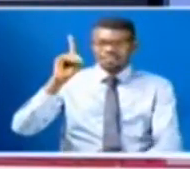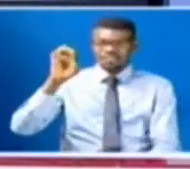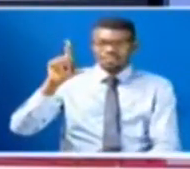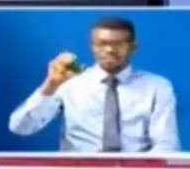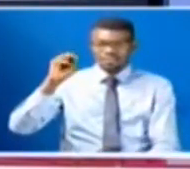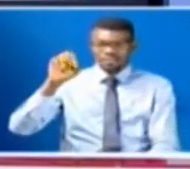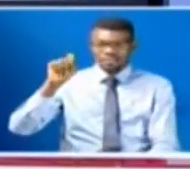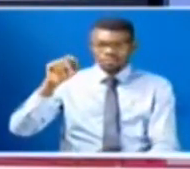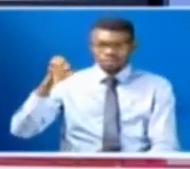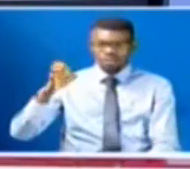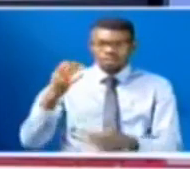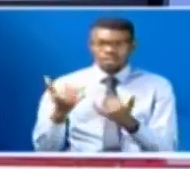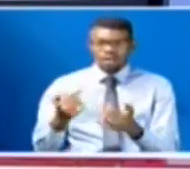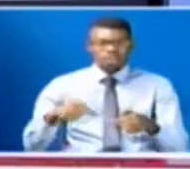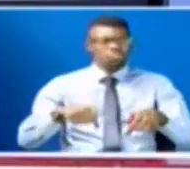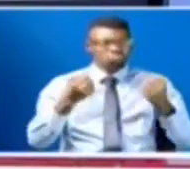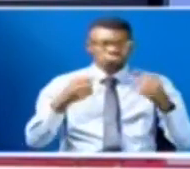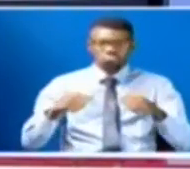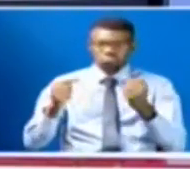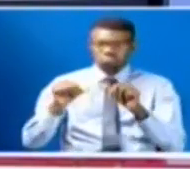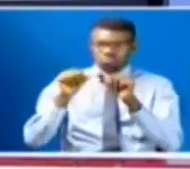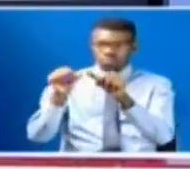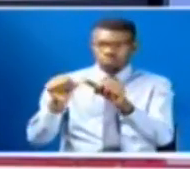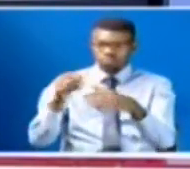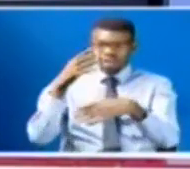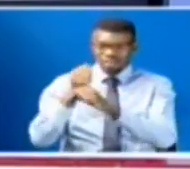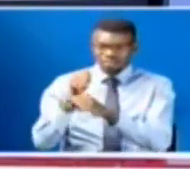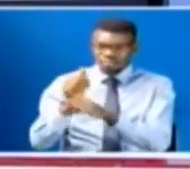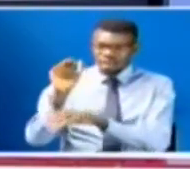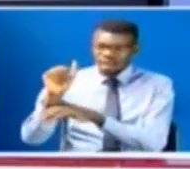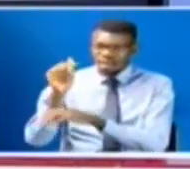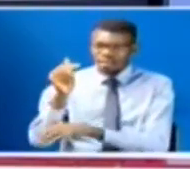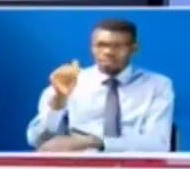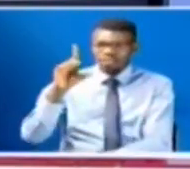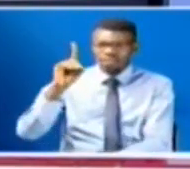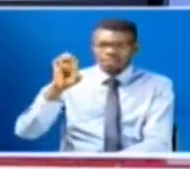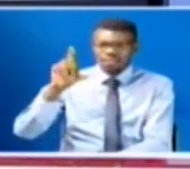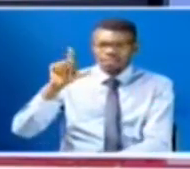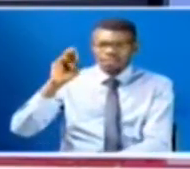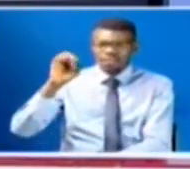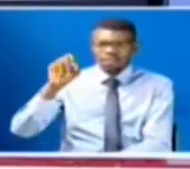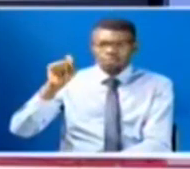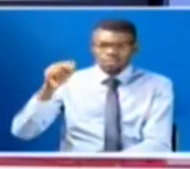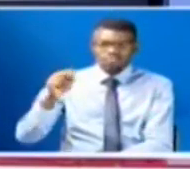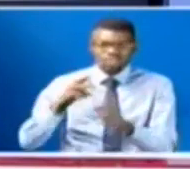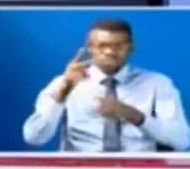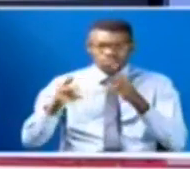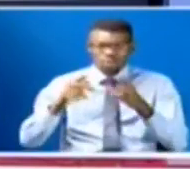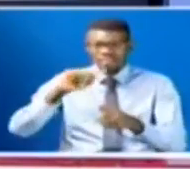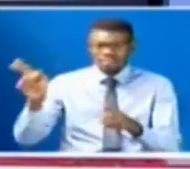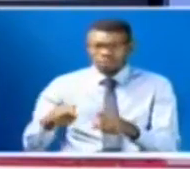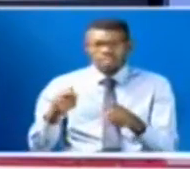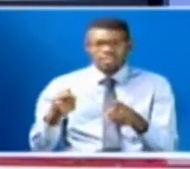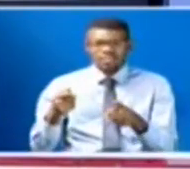exposed fresh fault lines in the tussle. While the association questions why Delmonte should have its 22,000-acre leasehold